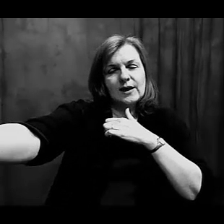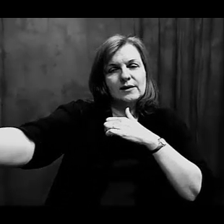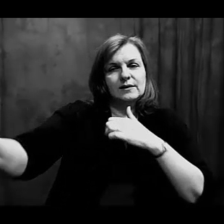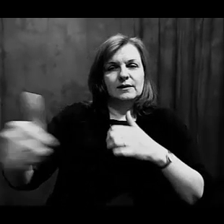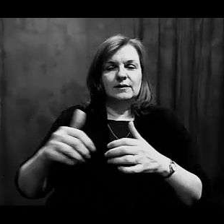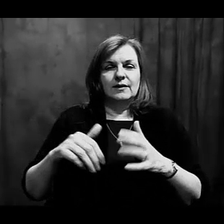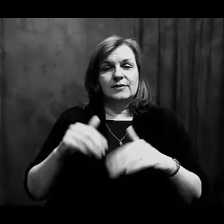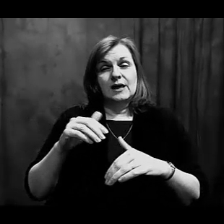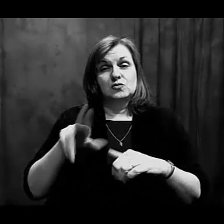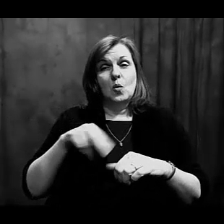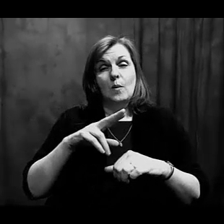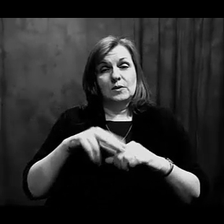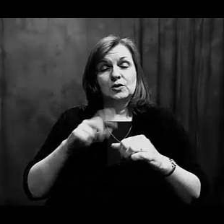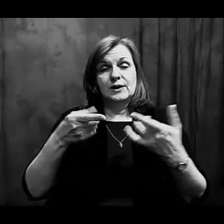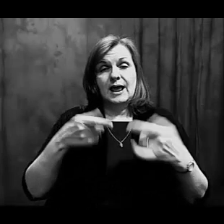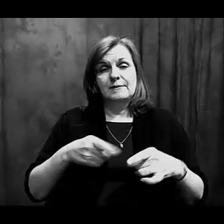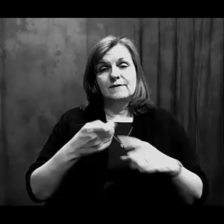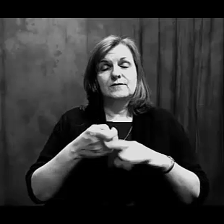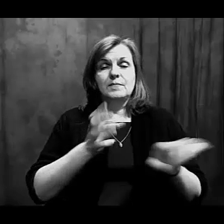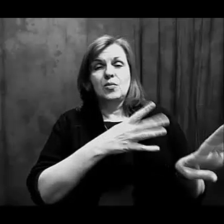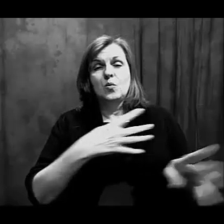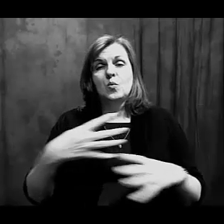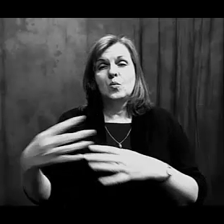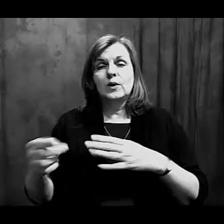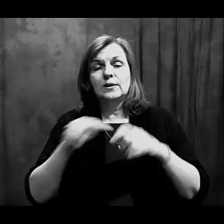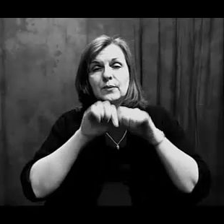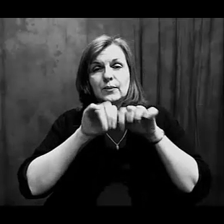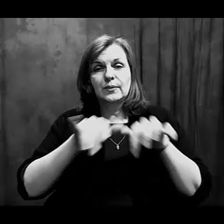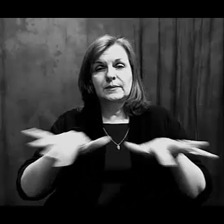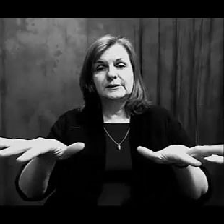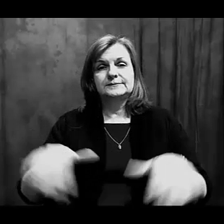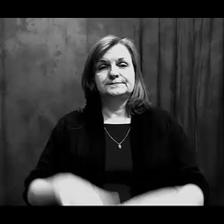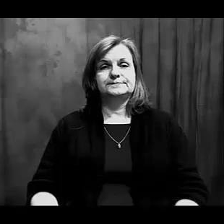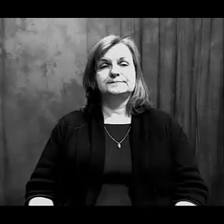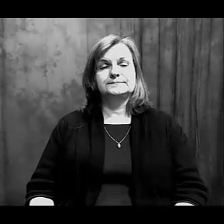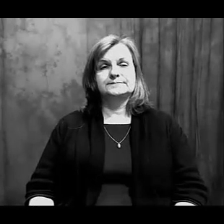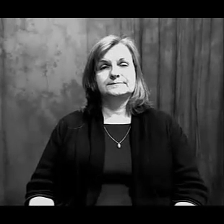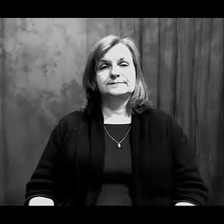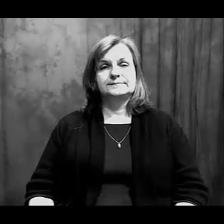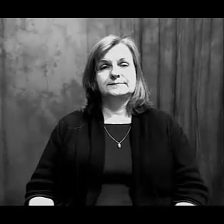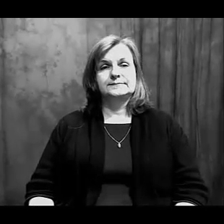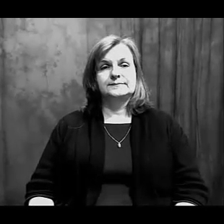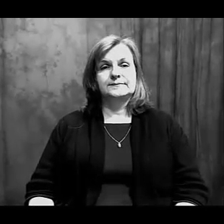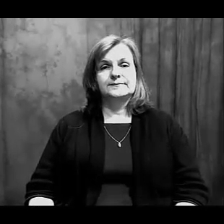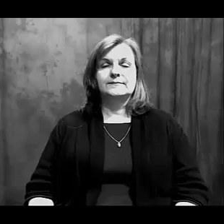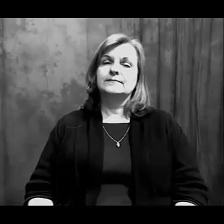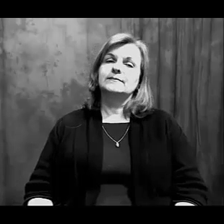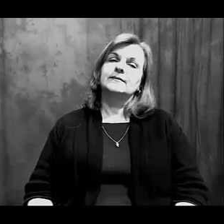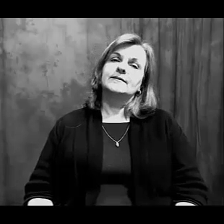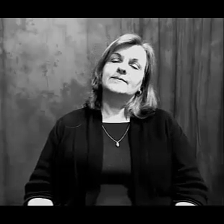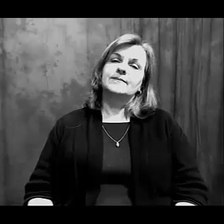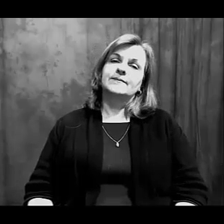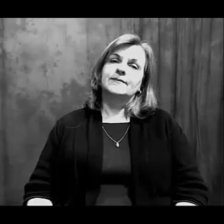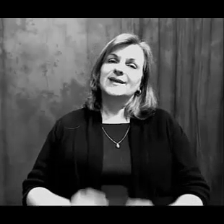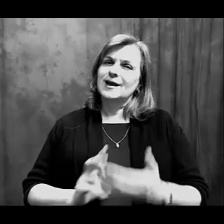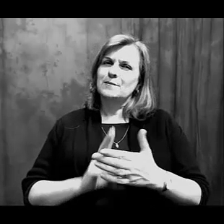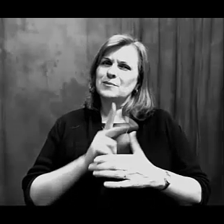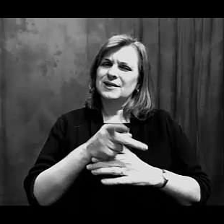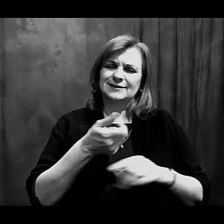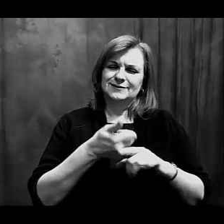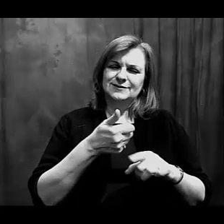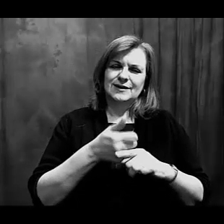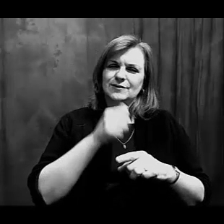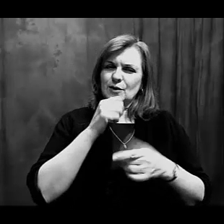a much greater radius than we would normally see from just wind pollinated plants.